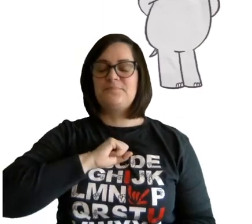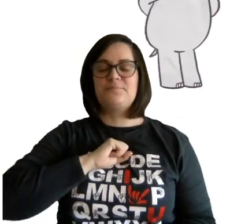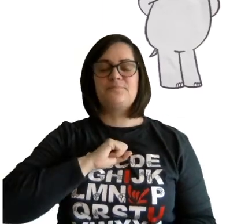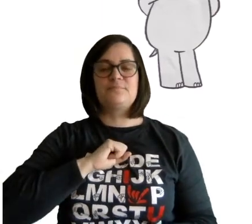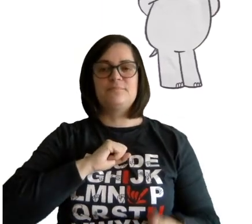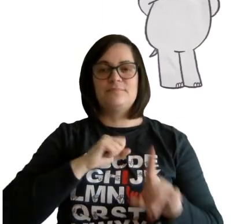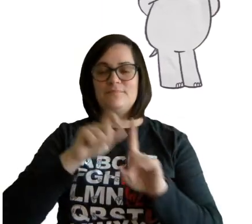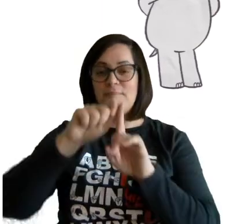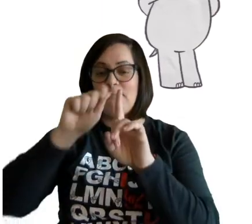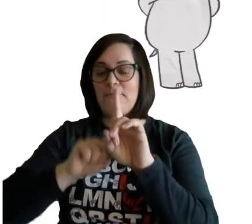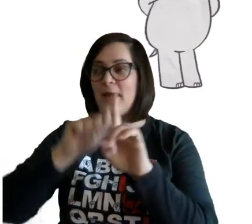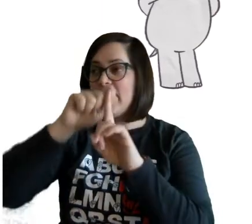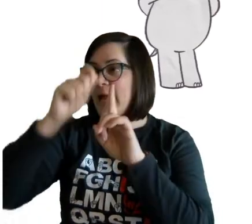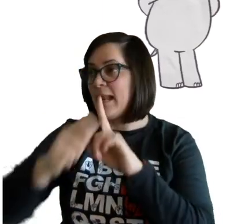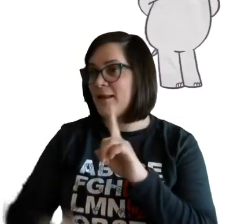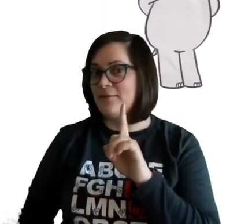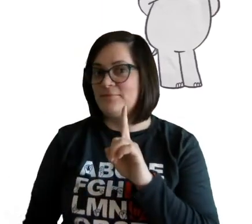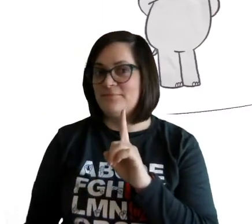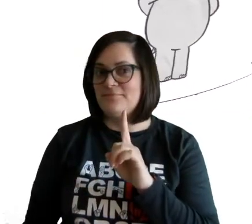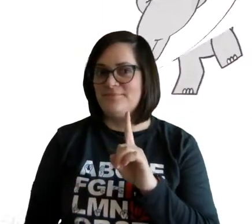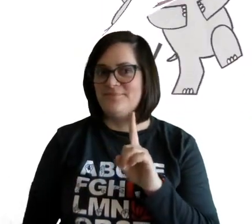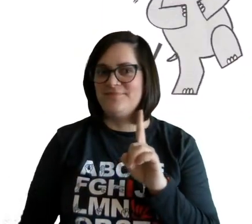Ahem. Banana.